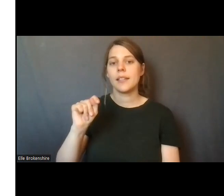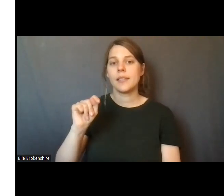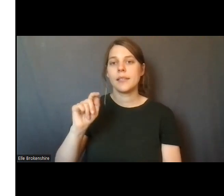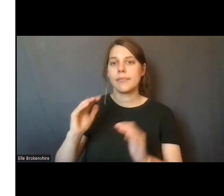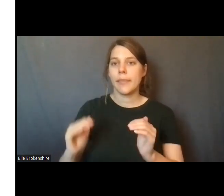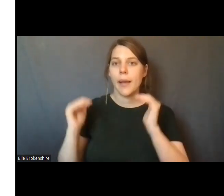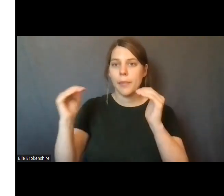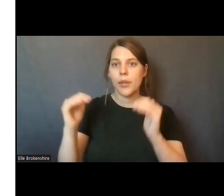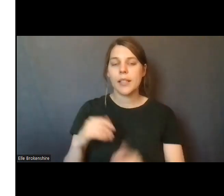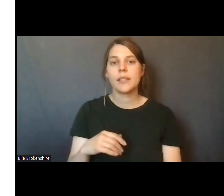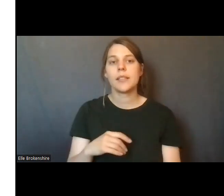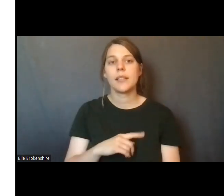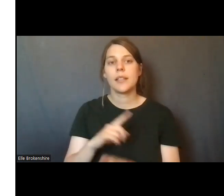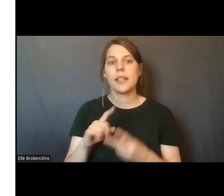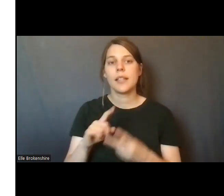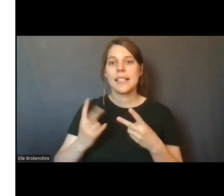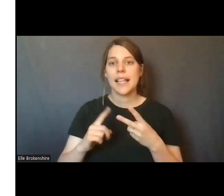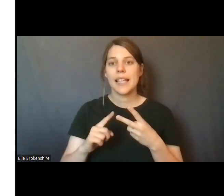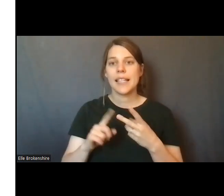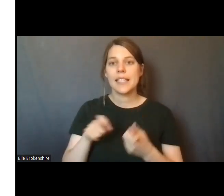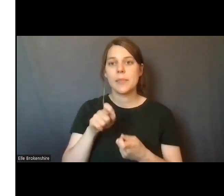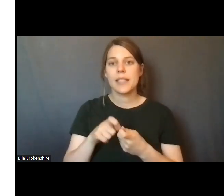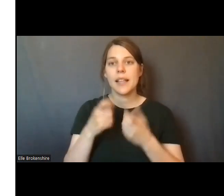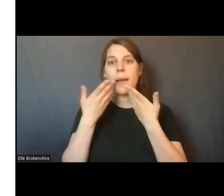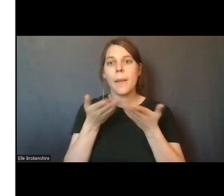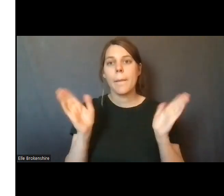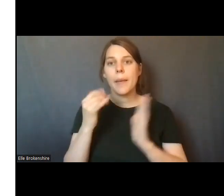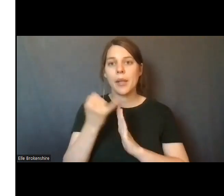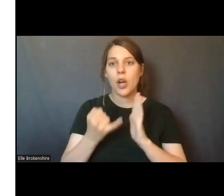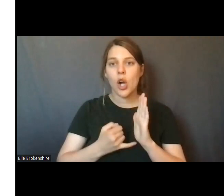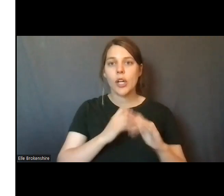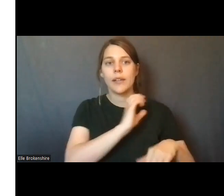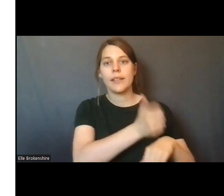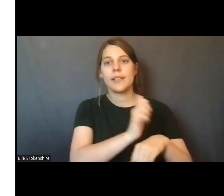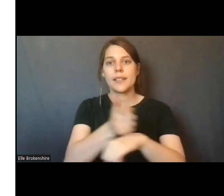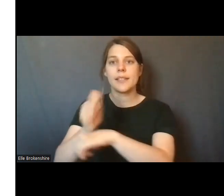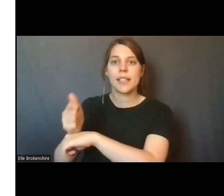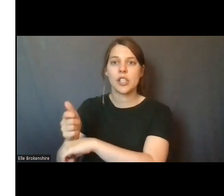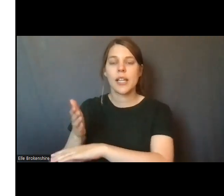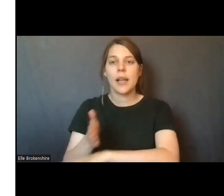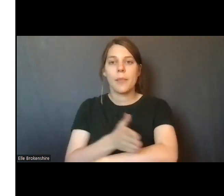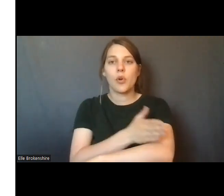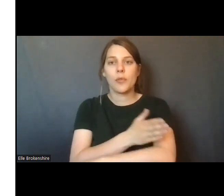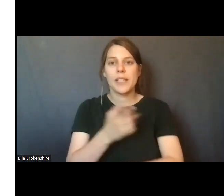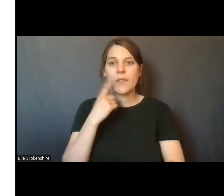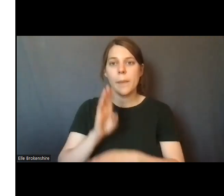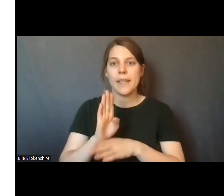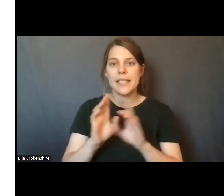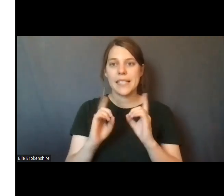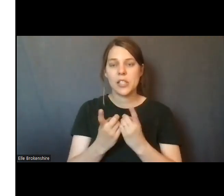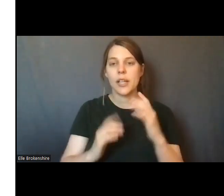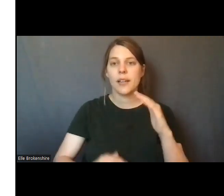is specifically for public art installations and improvements in our business districts. Again, maximum